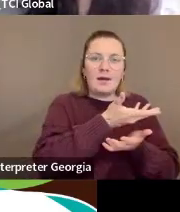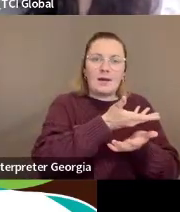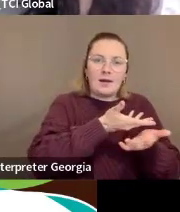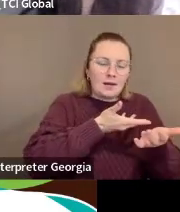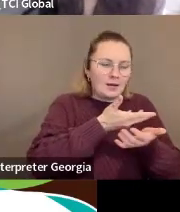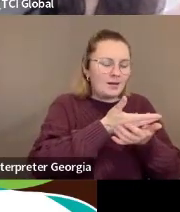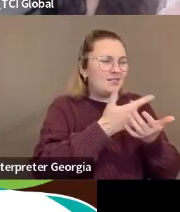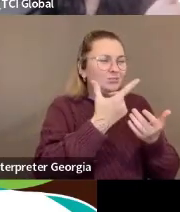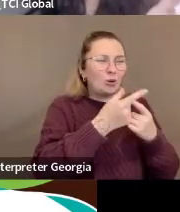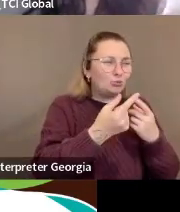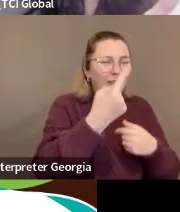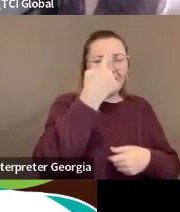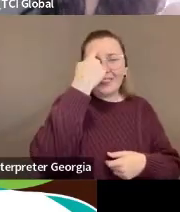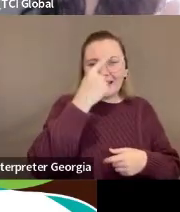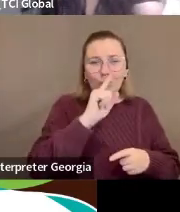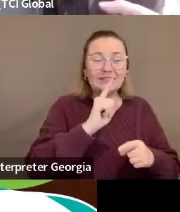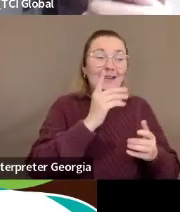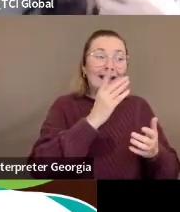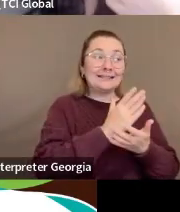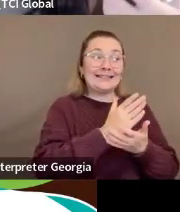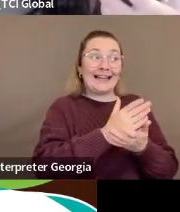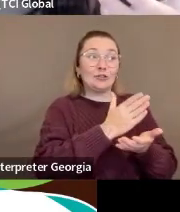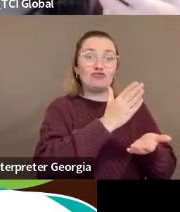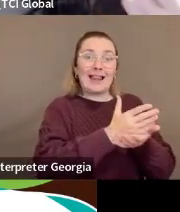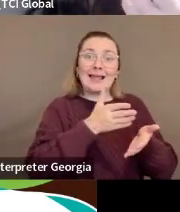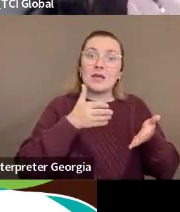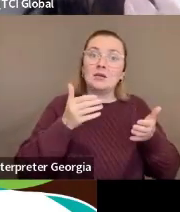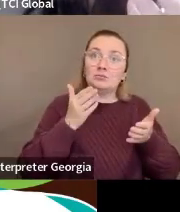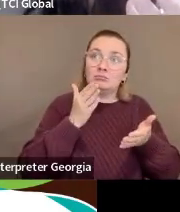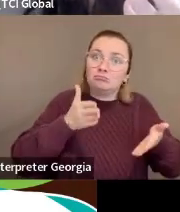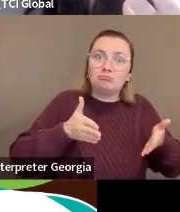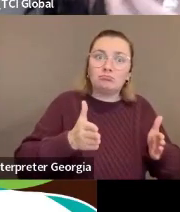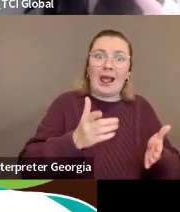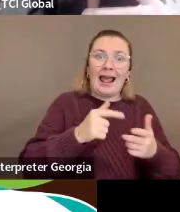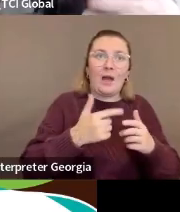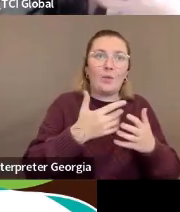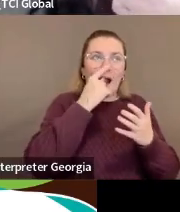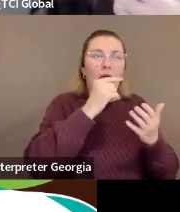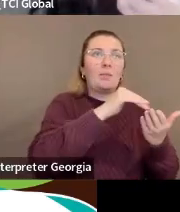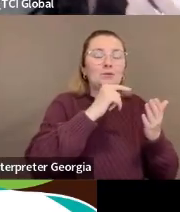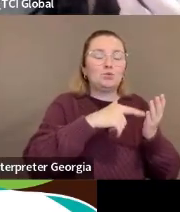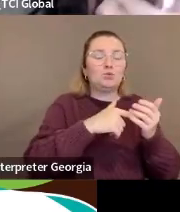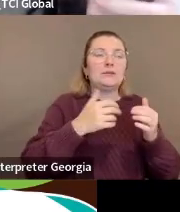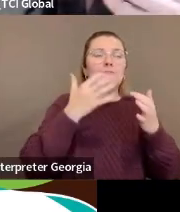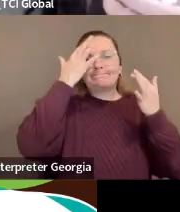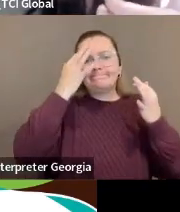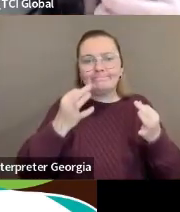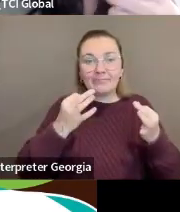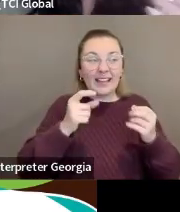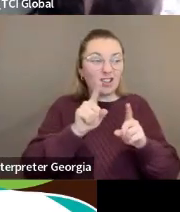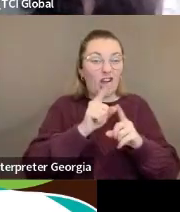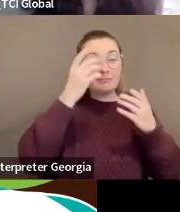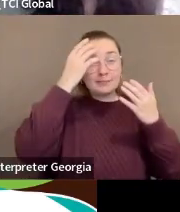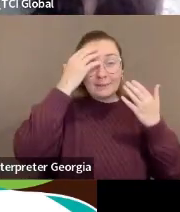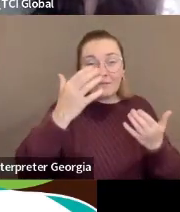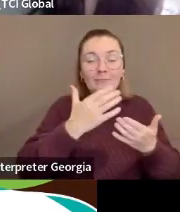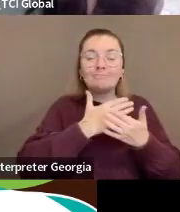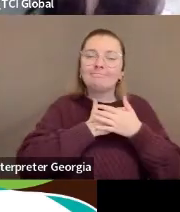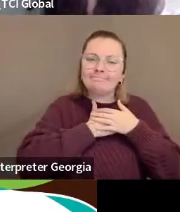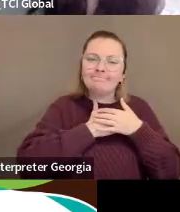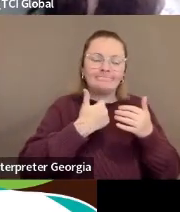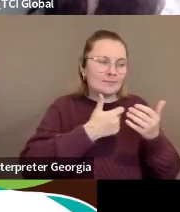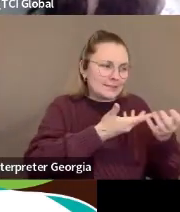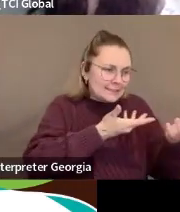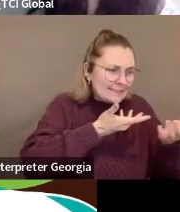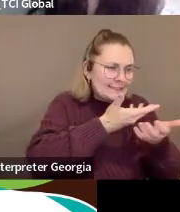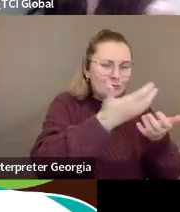options are, that's a very real way. And I would think about it as very respectful and compassionate brainstorming.